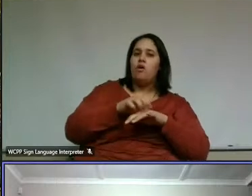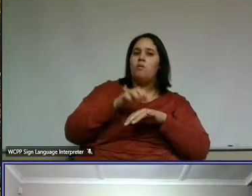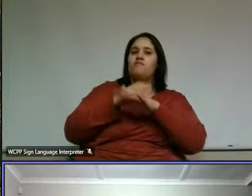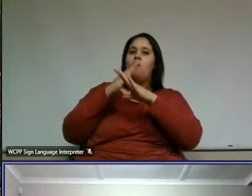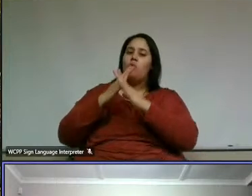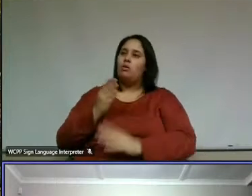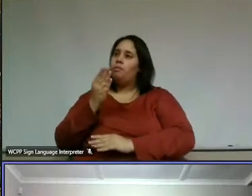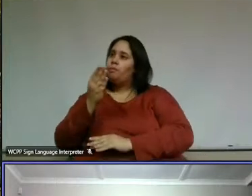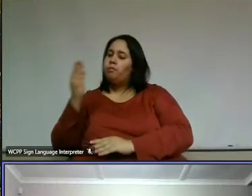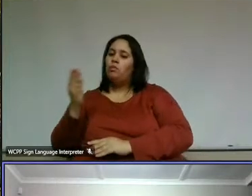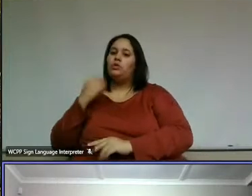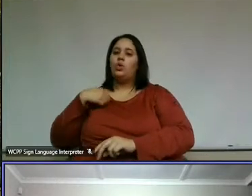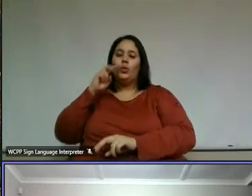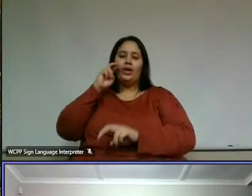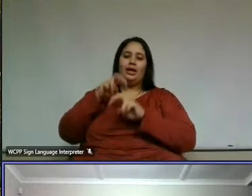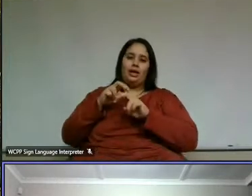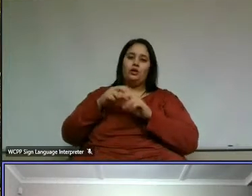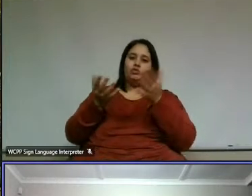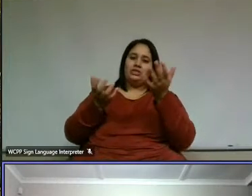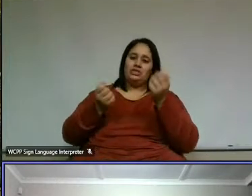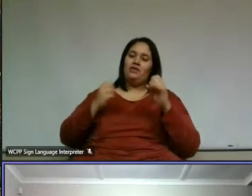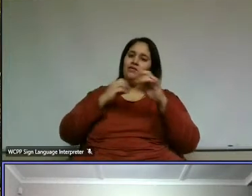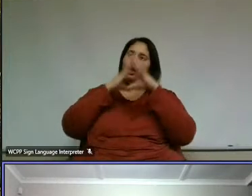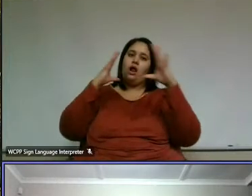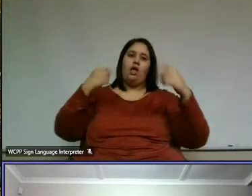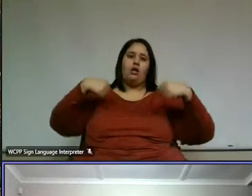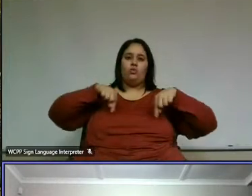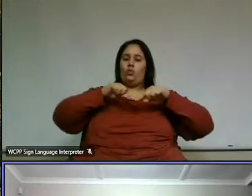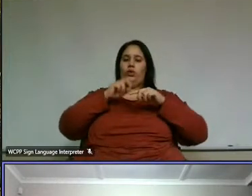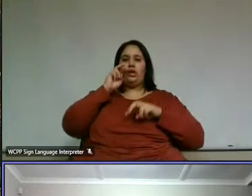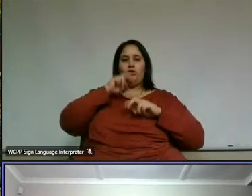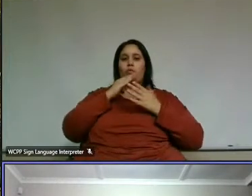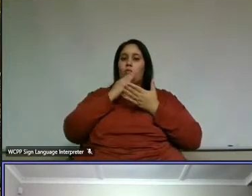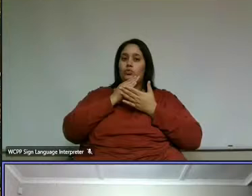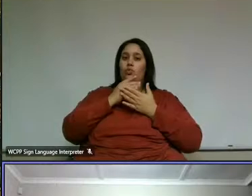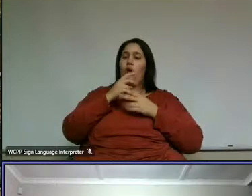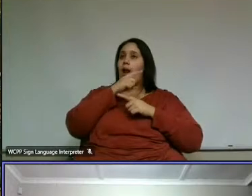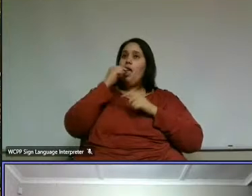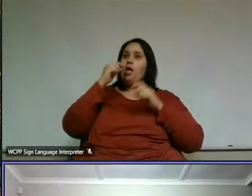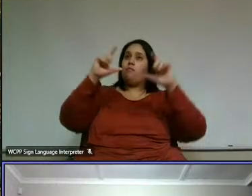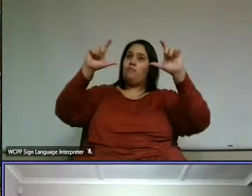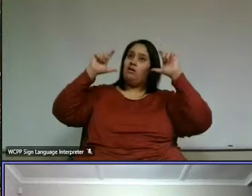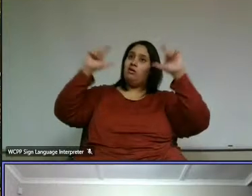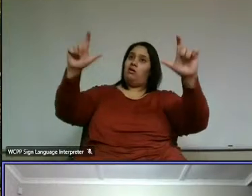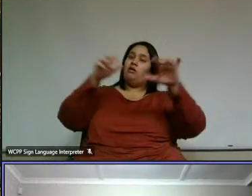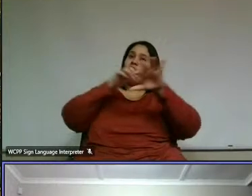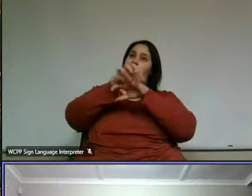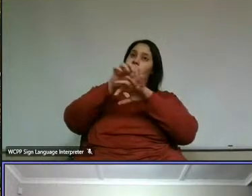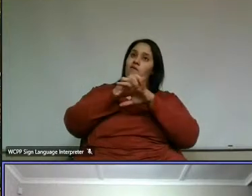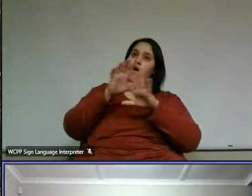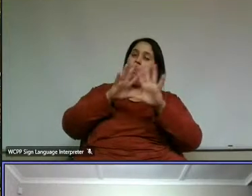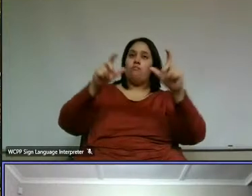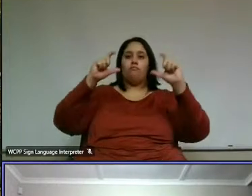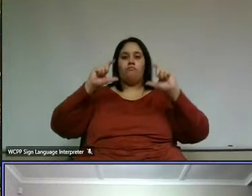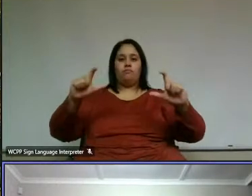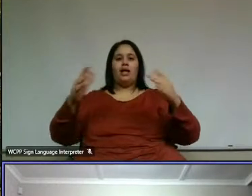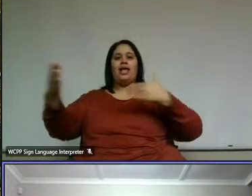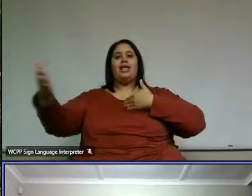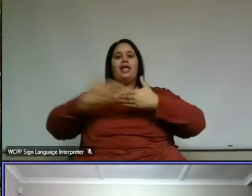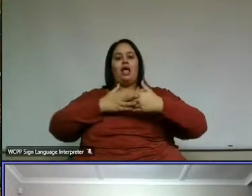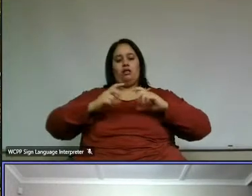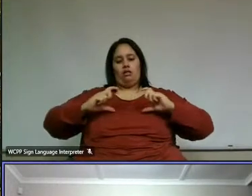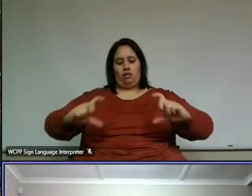farm. And we would just like to receive clarity that farm names and signage on farm gates